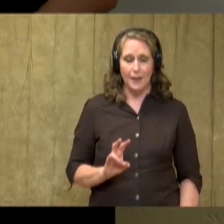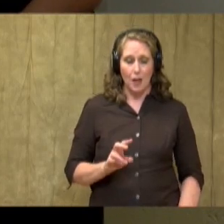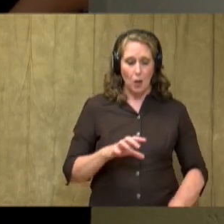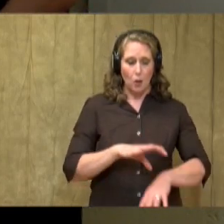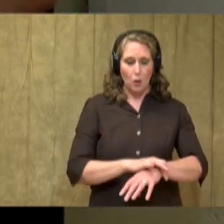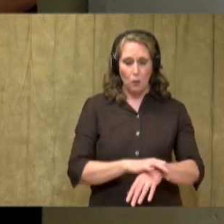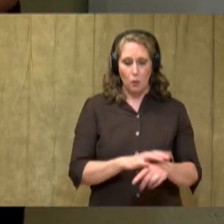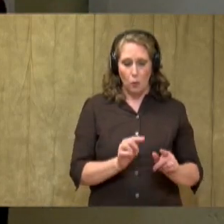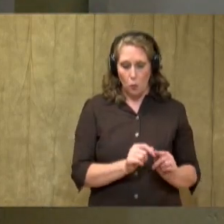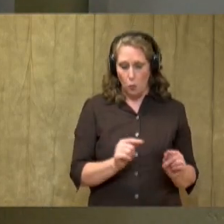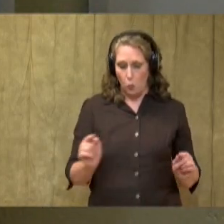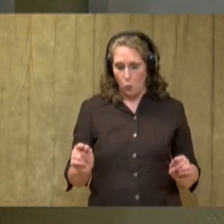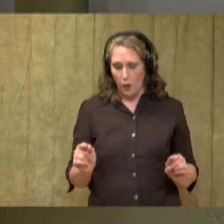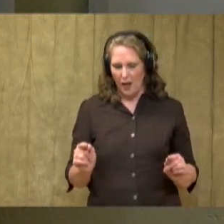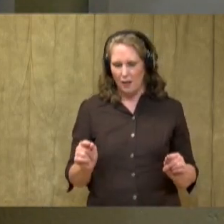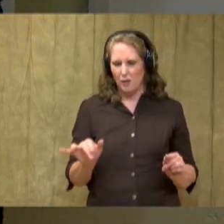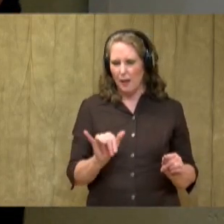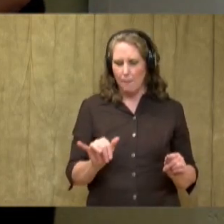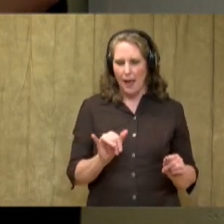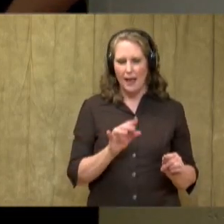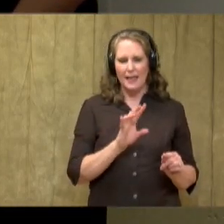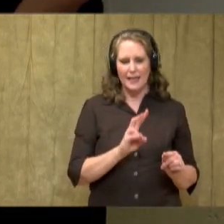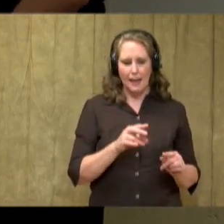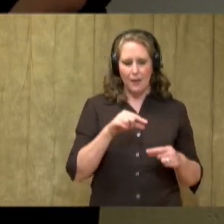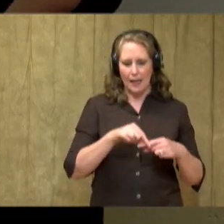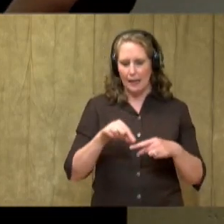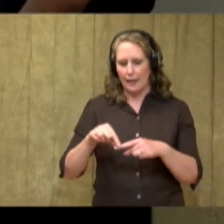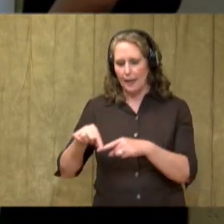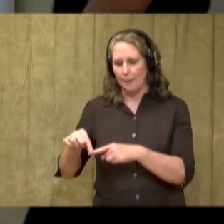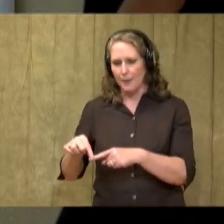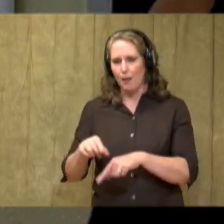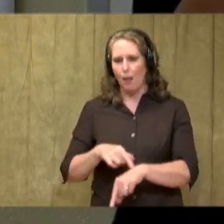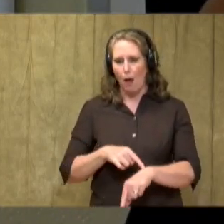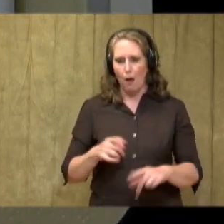watch is about 7 paper clips long.